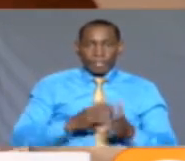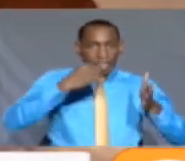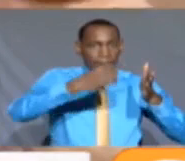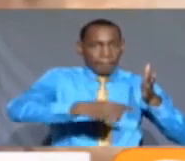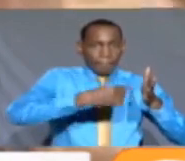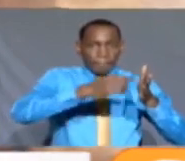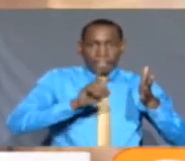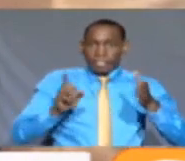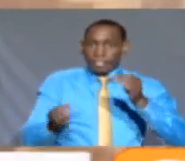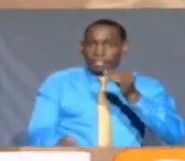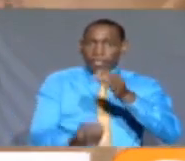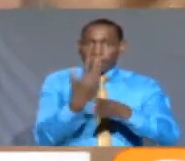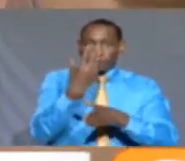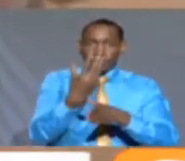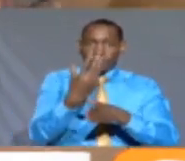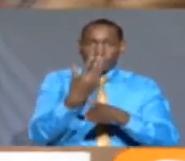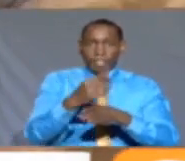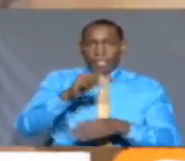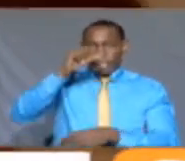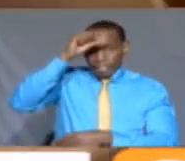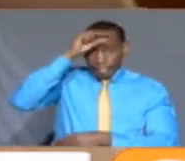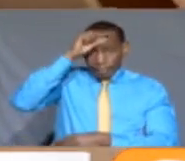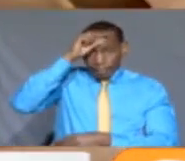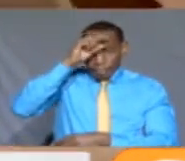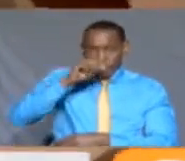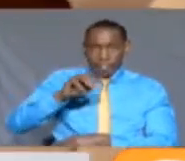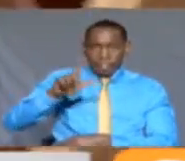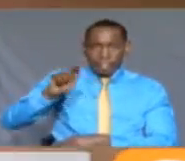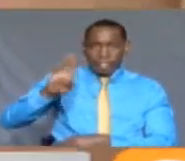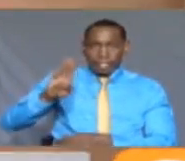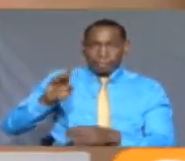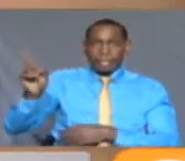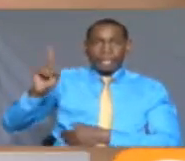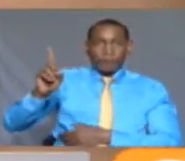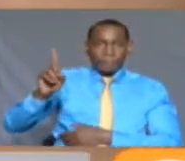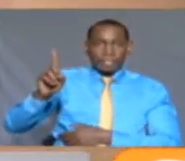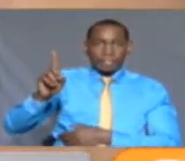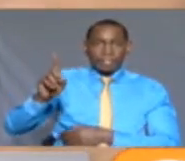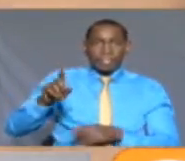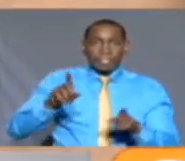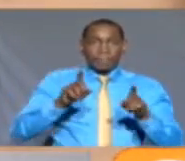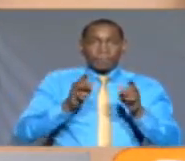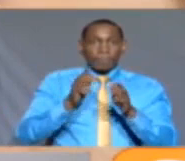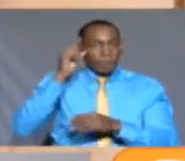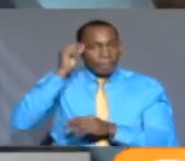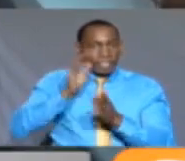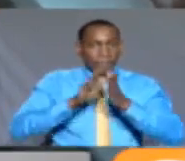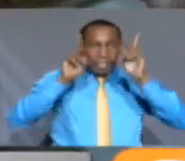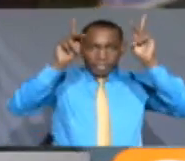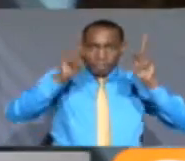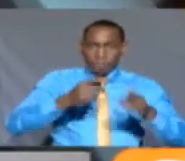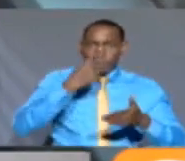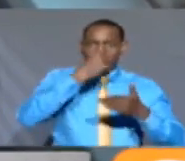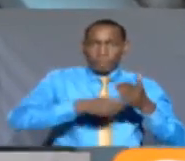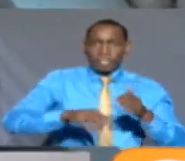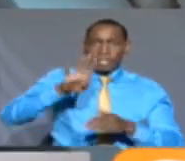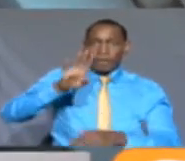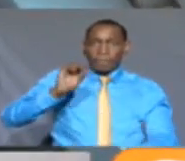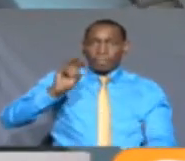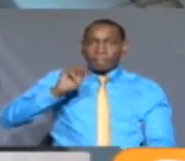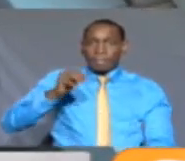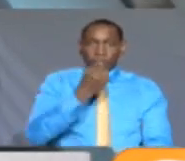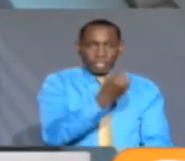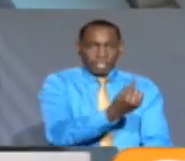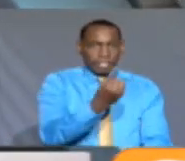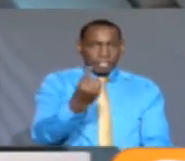small. The machines launched simultaneously in government chemist premises in Nairobi, Mombasa and Kisumu, costing 40